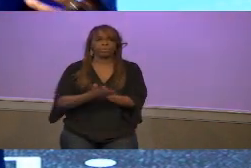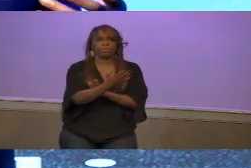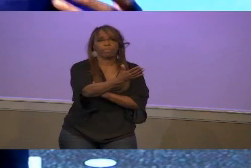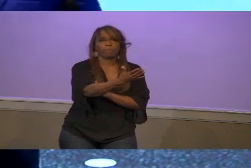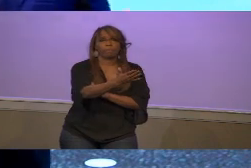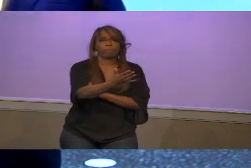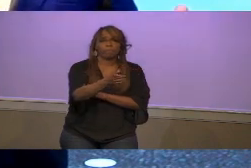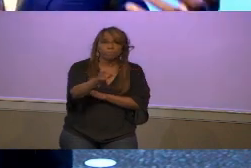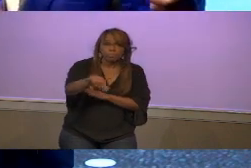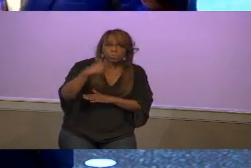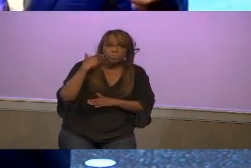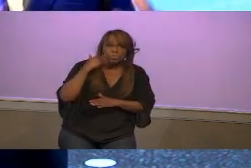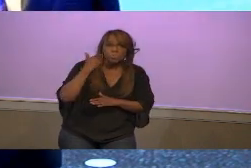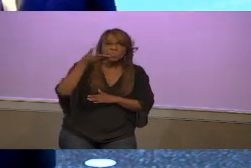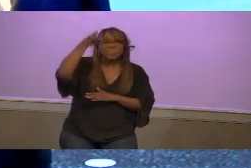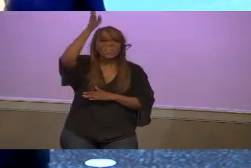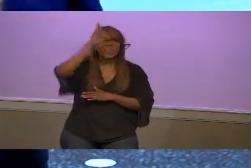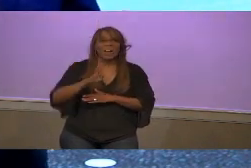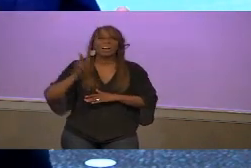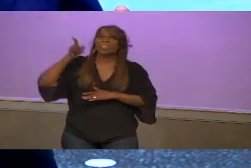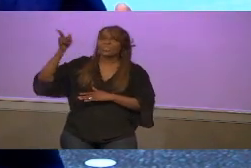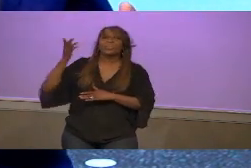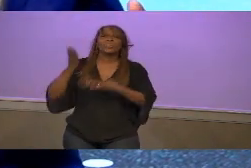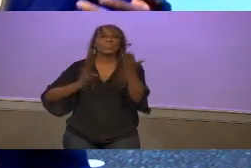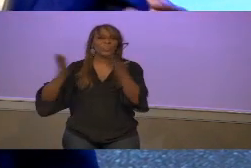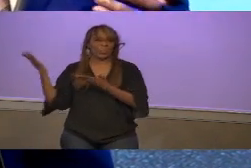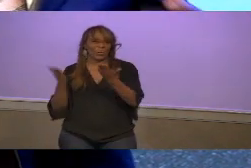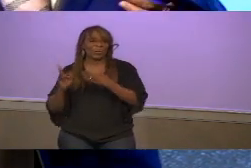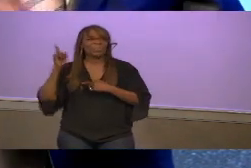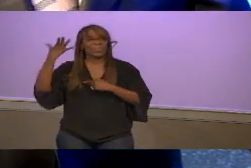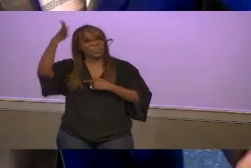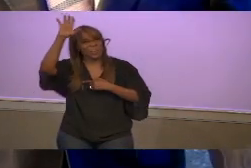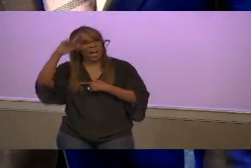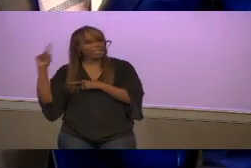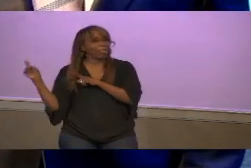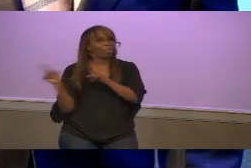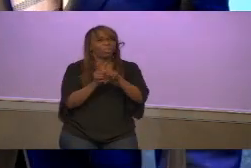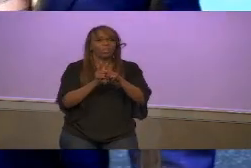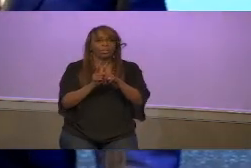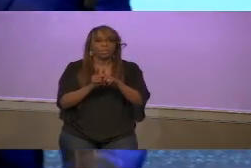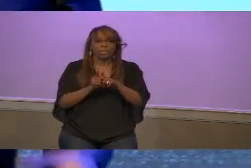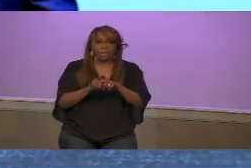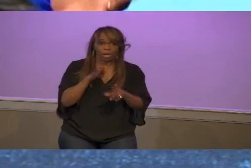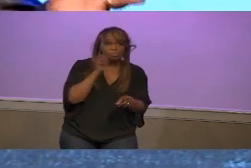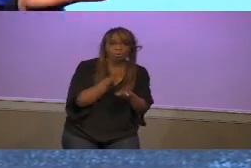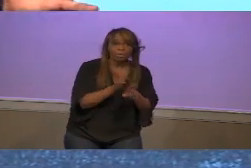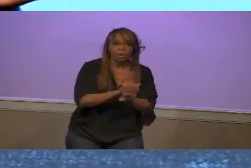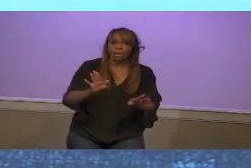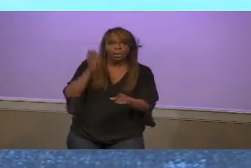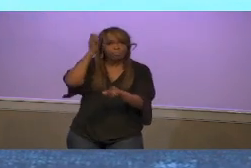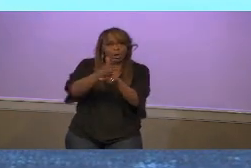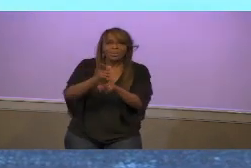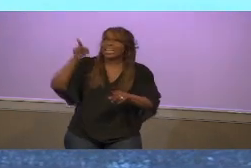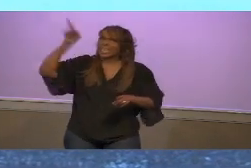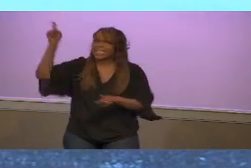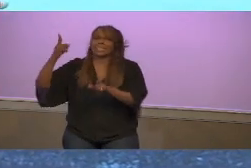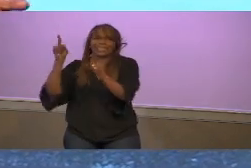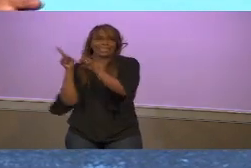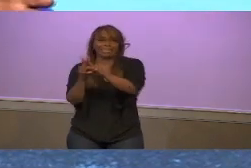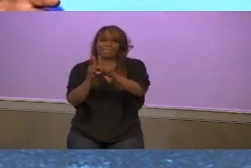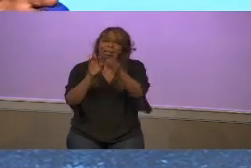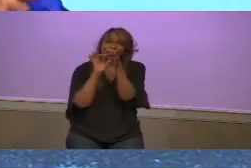aren't you glad to know that you serve a God that sticks closer than any brother? Aren't you glad to know that you serve a